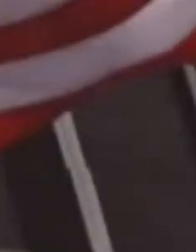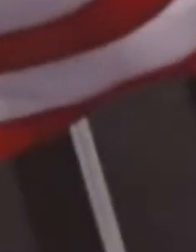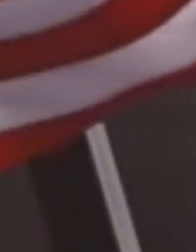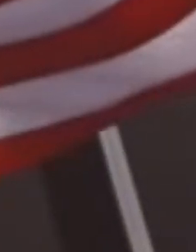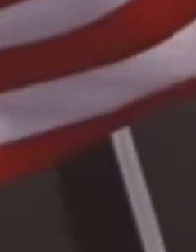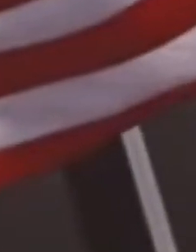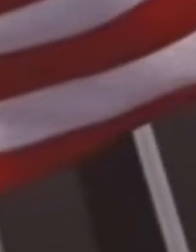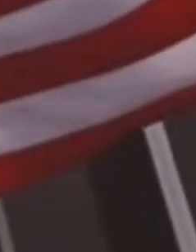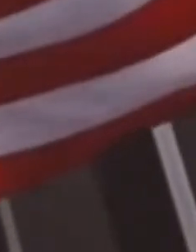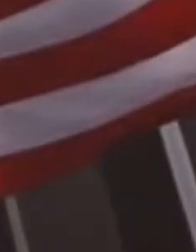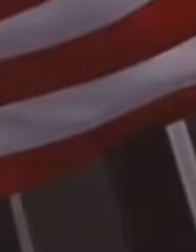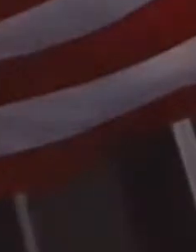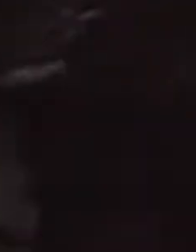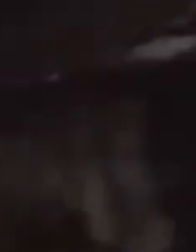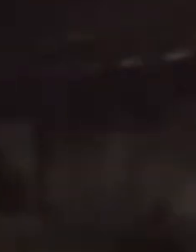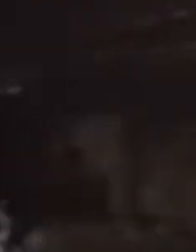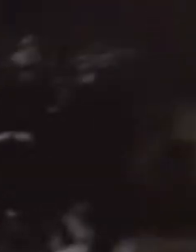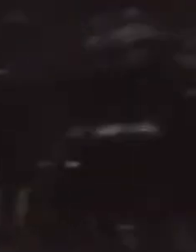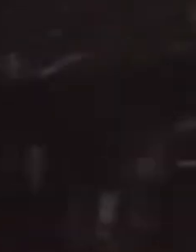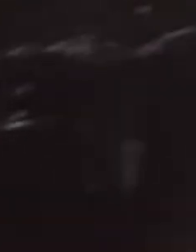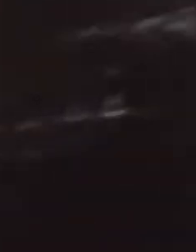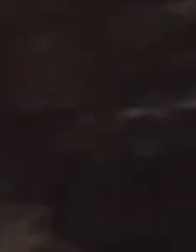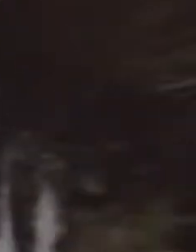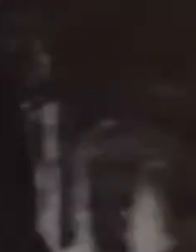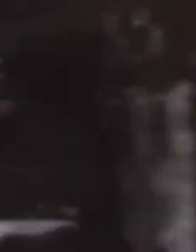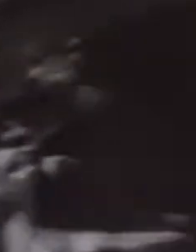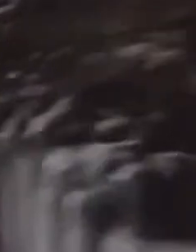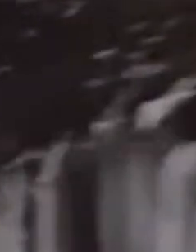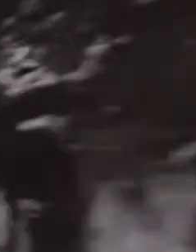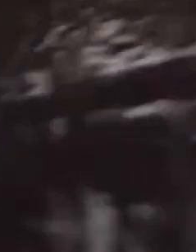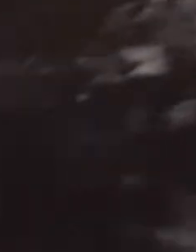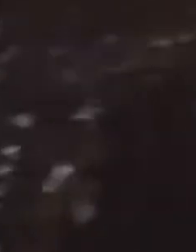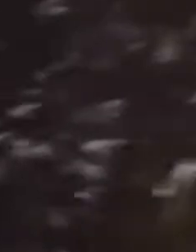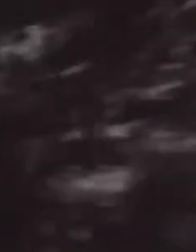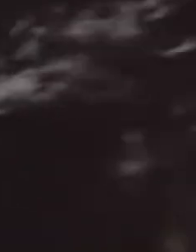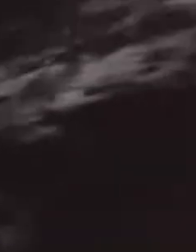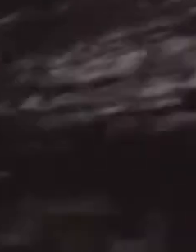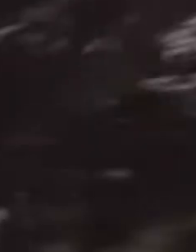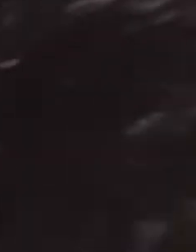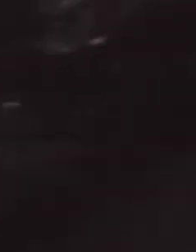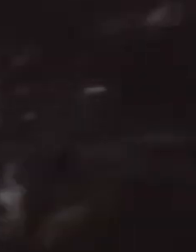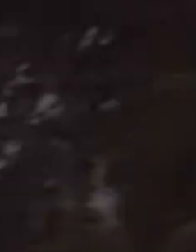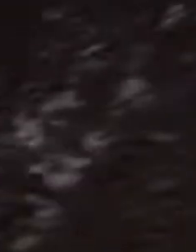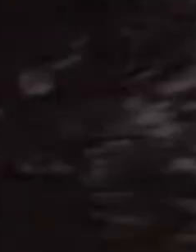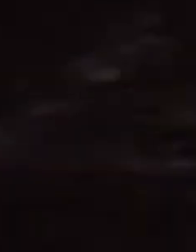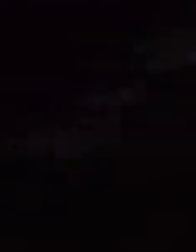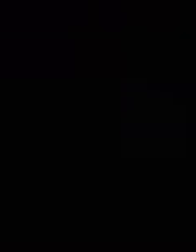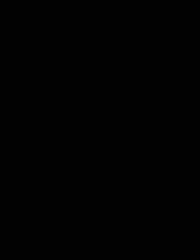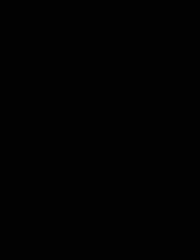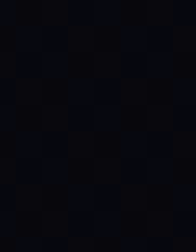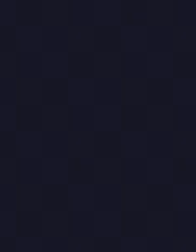now. Kathy Hochul, a new day for New York.